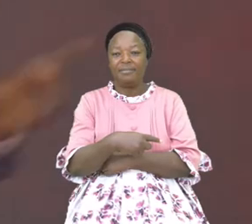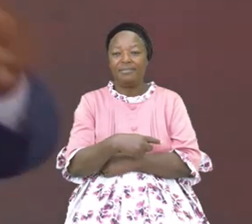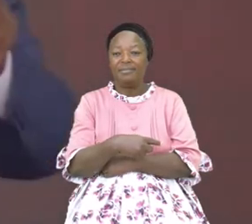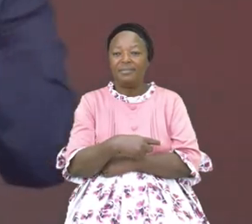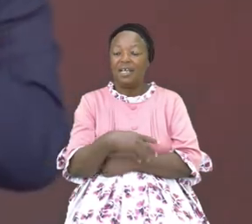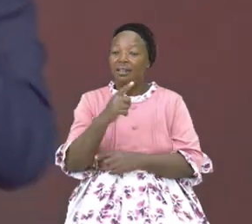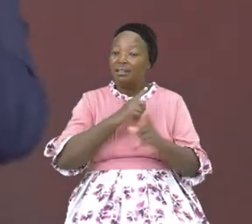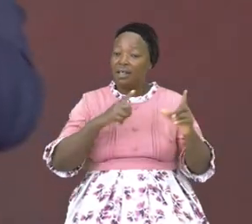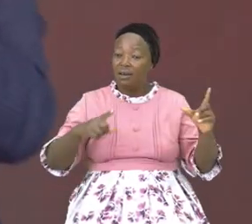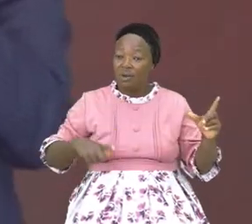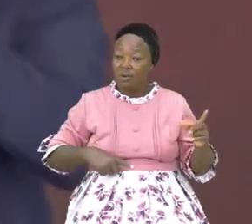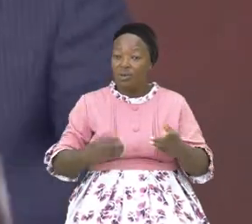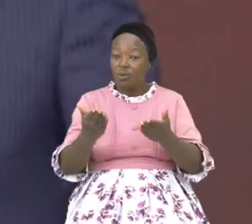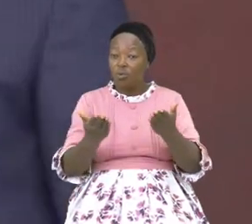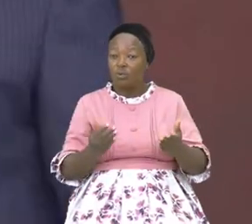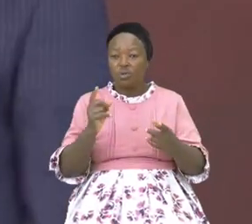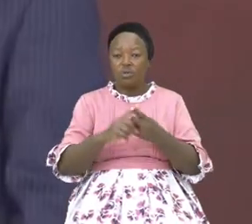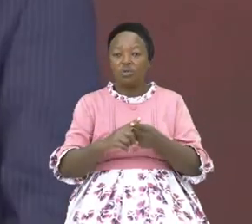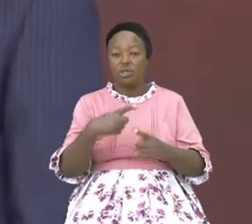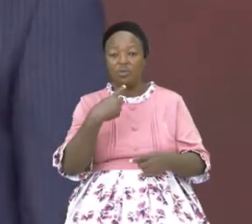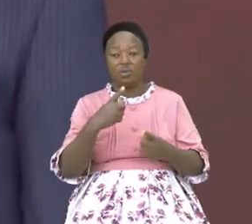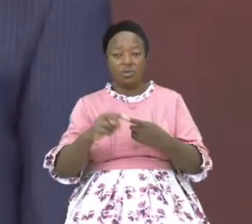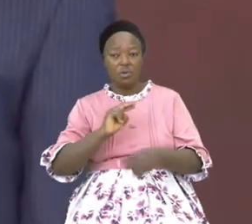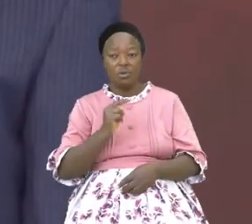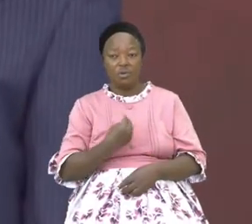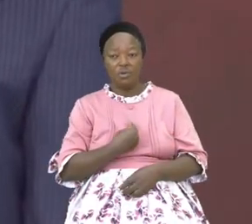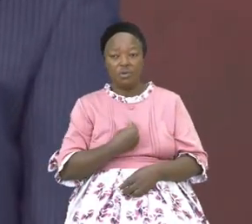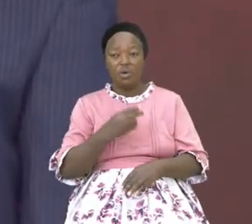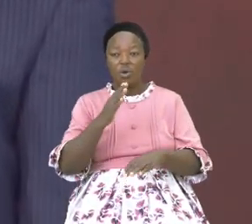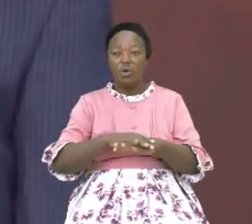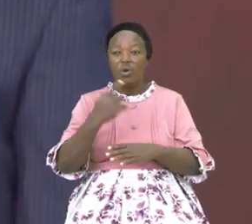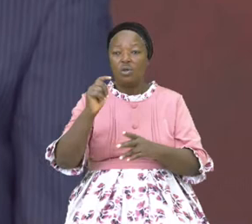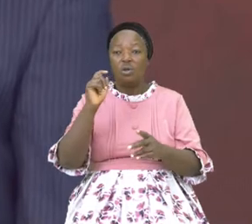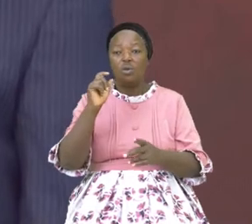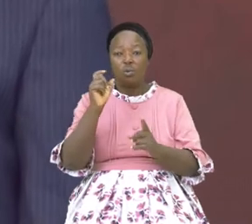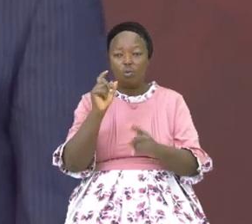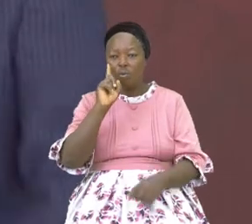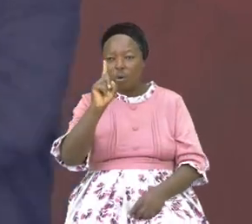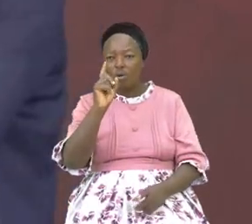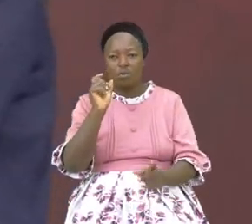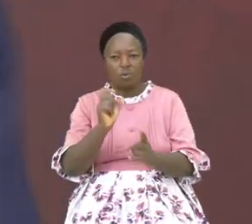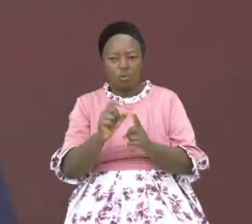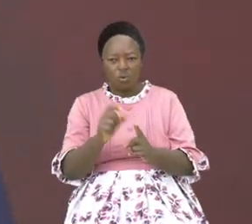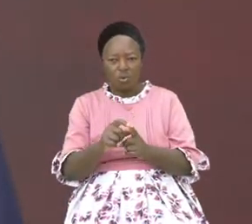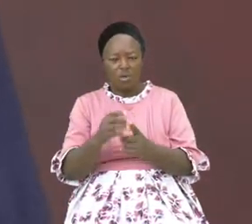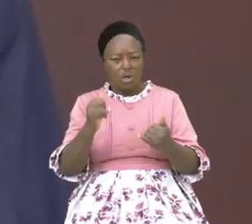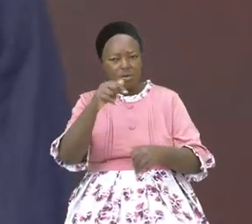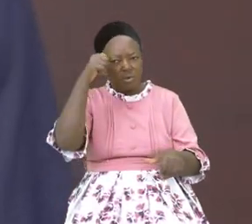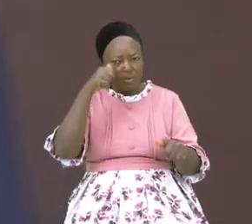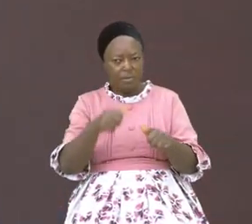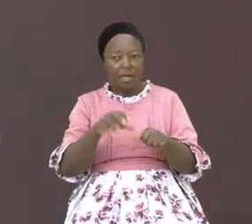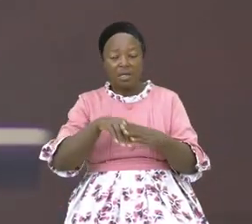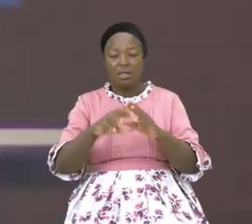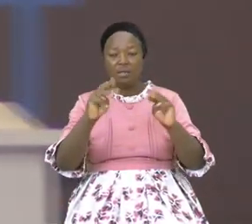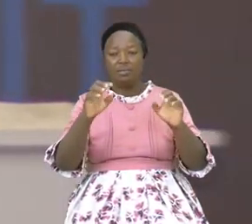the Lord wants to speak to us on one word. Now, you remember, in Matthew